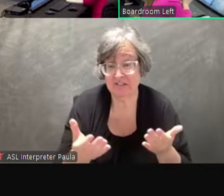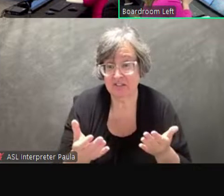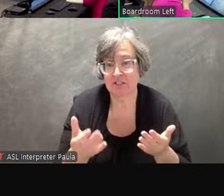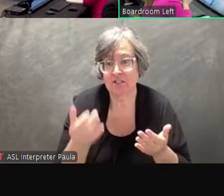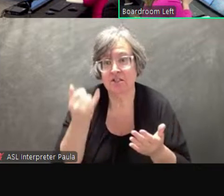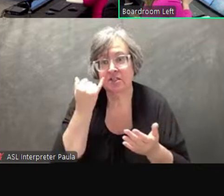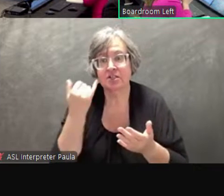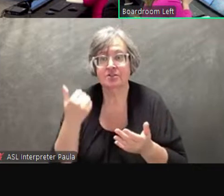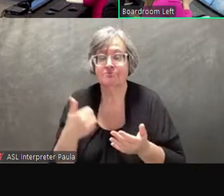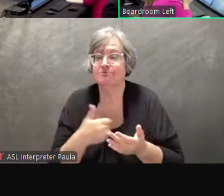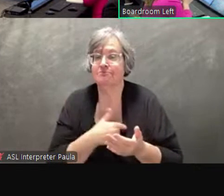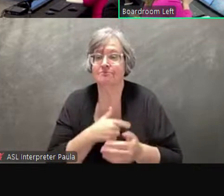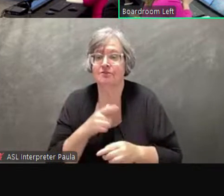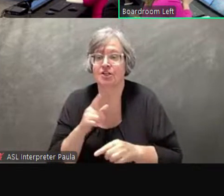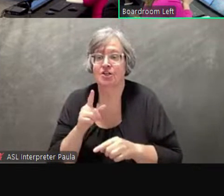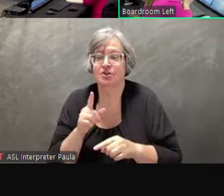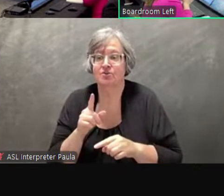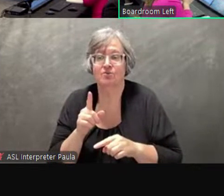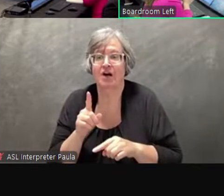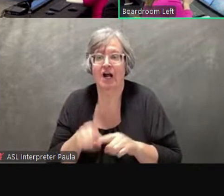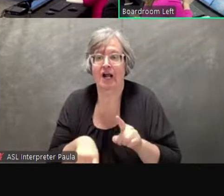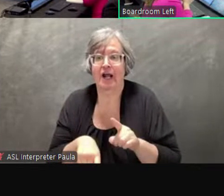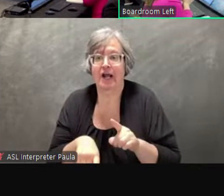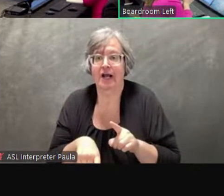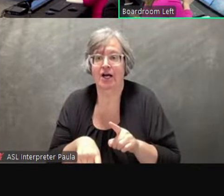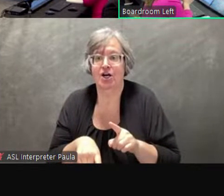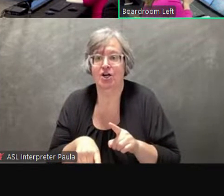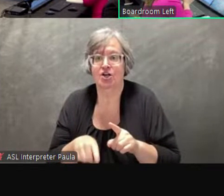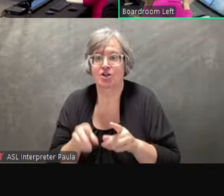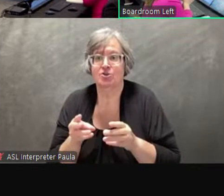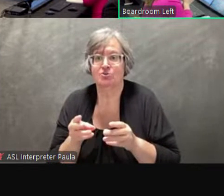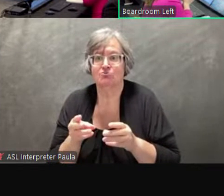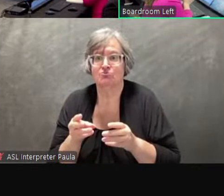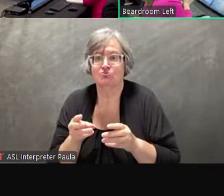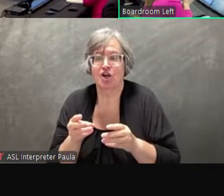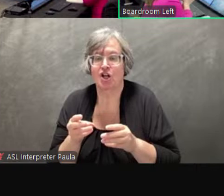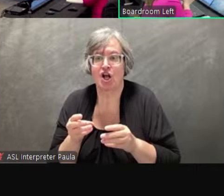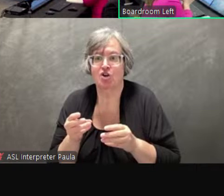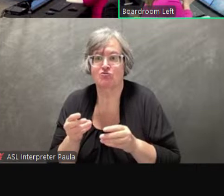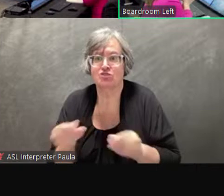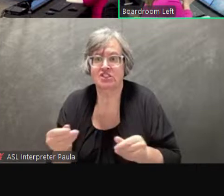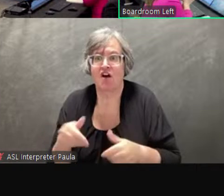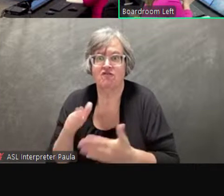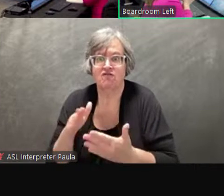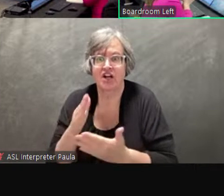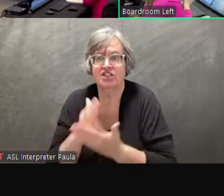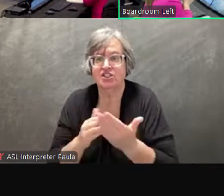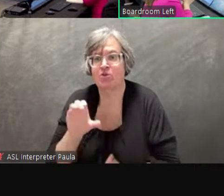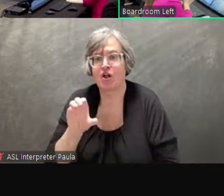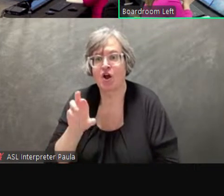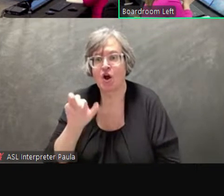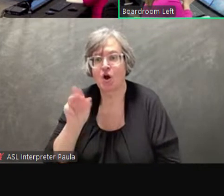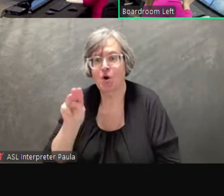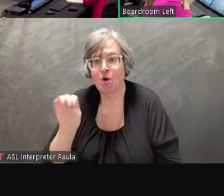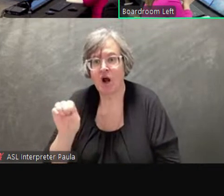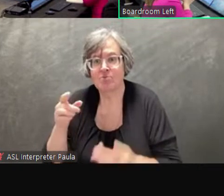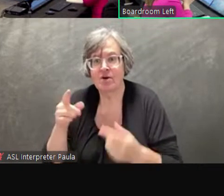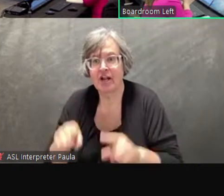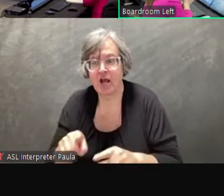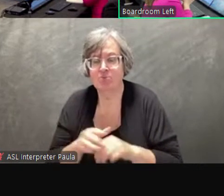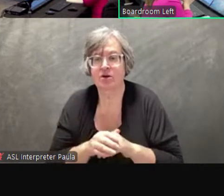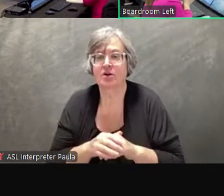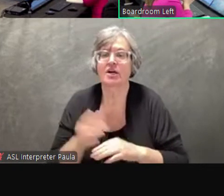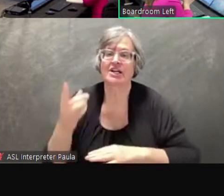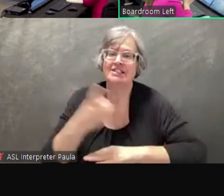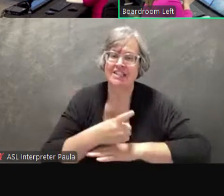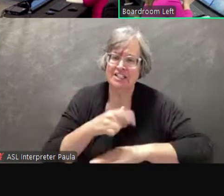we're going to not be able to tackle some of the criminal element that's going on at the same time. I mean, in the daytime, there are